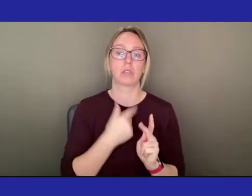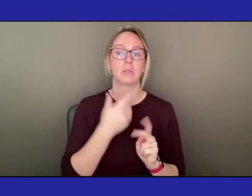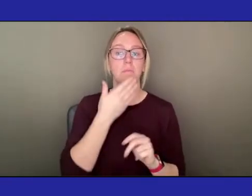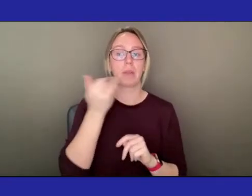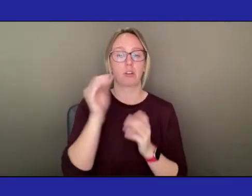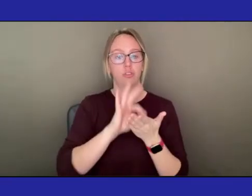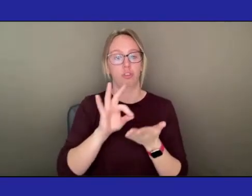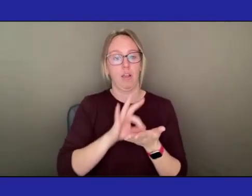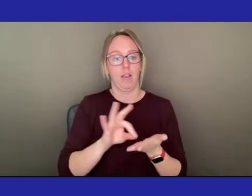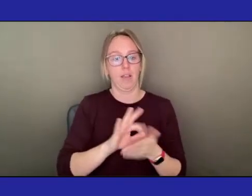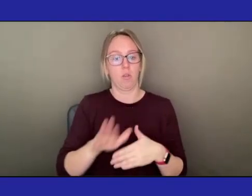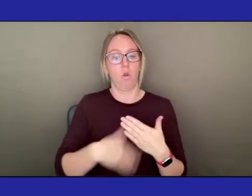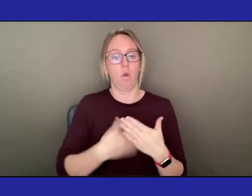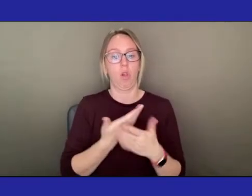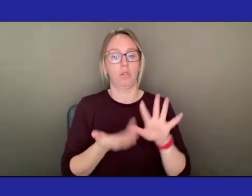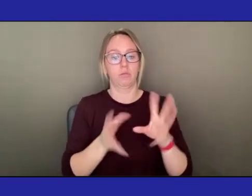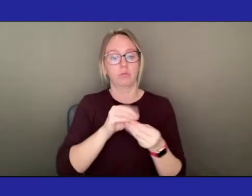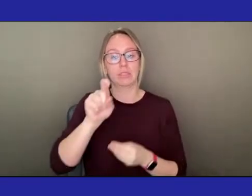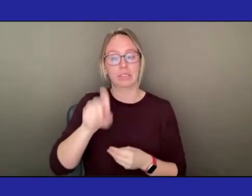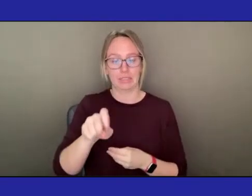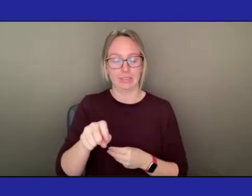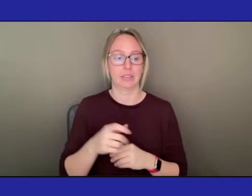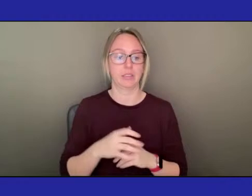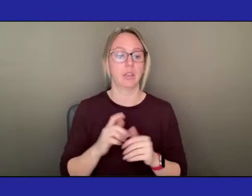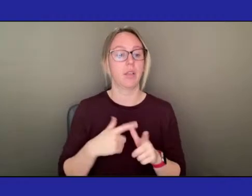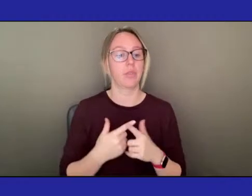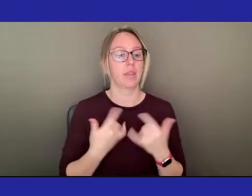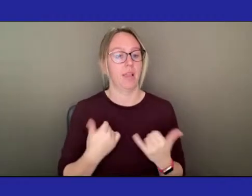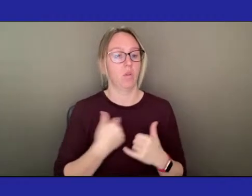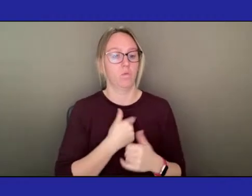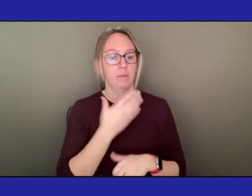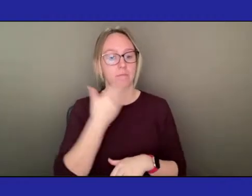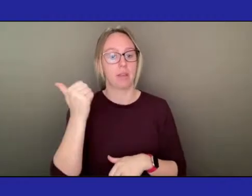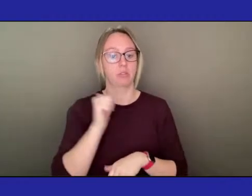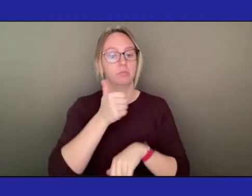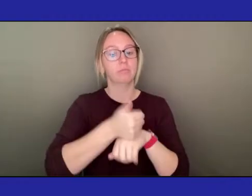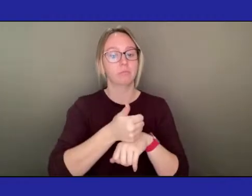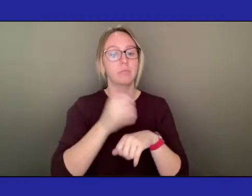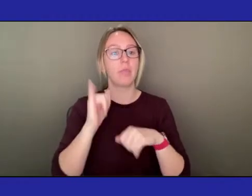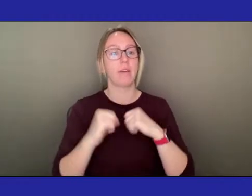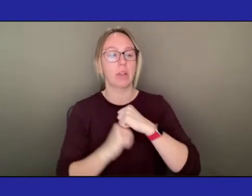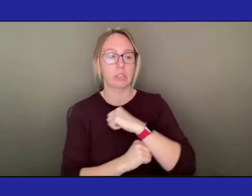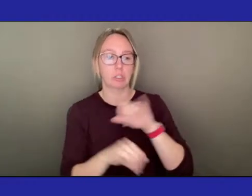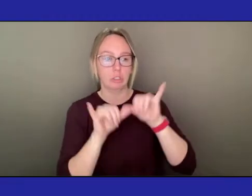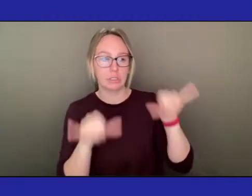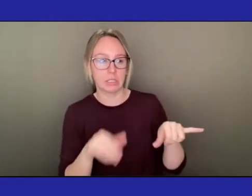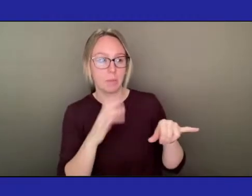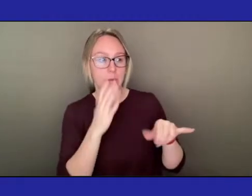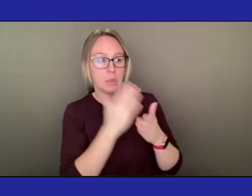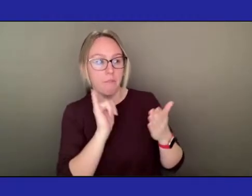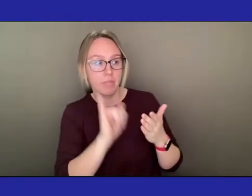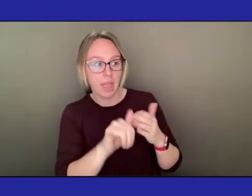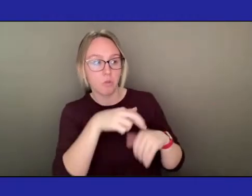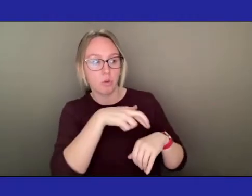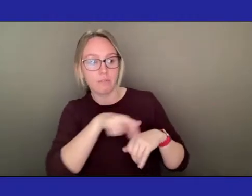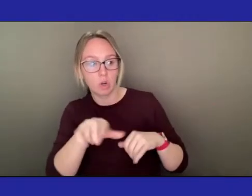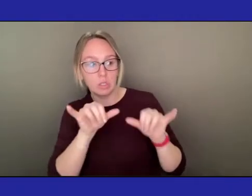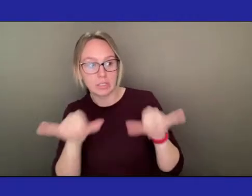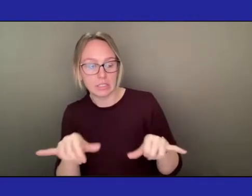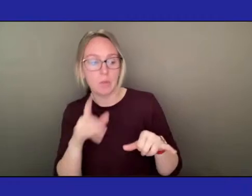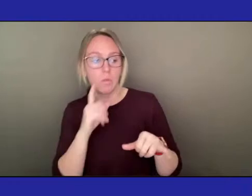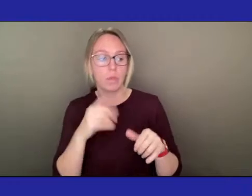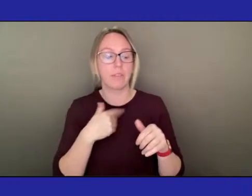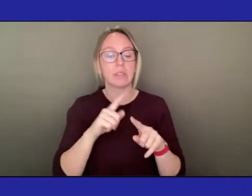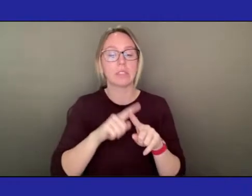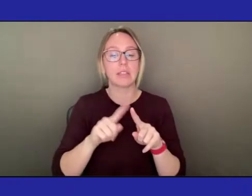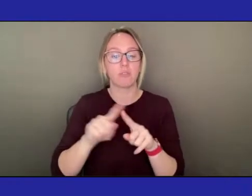have in place a foundational system to manage some of these urgent referrals with urgent slots reserved at every clinic, every